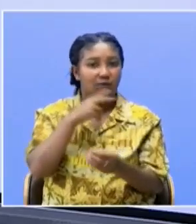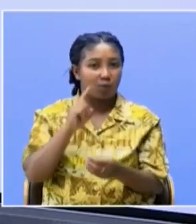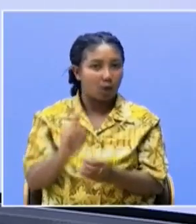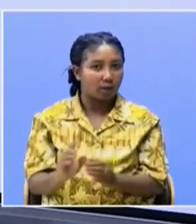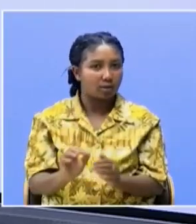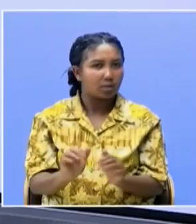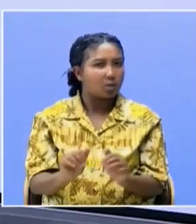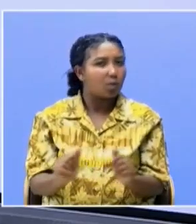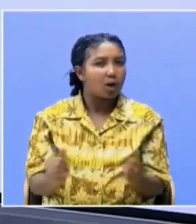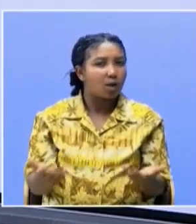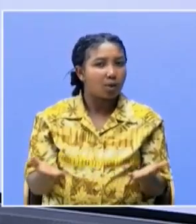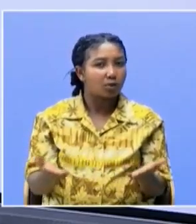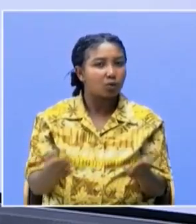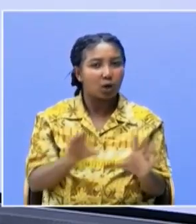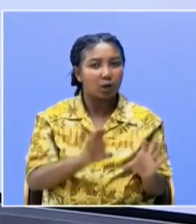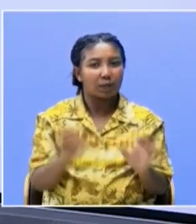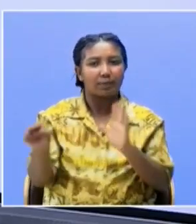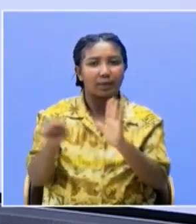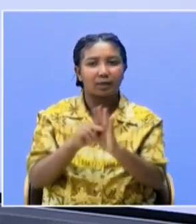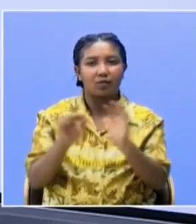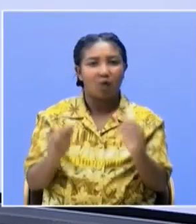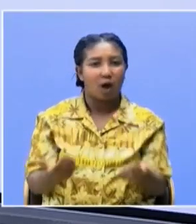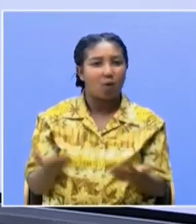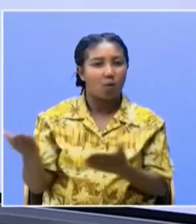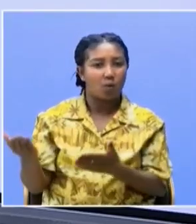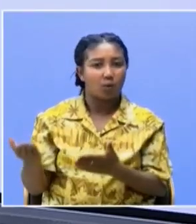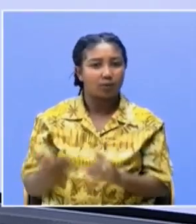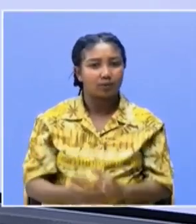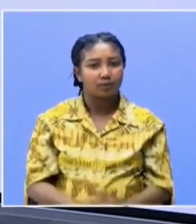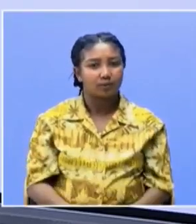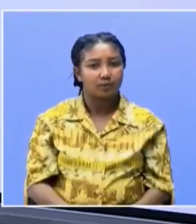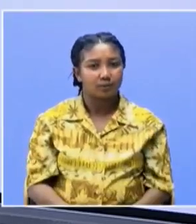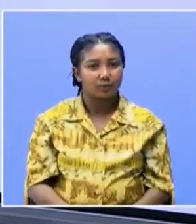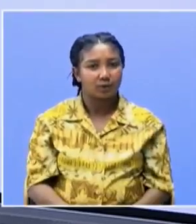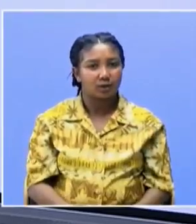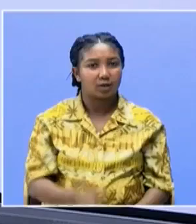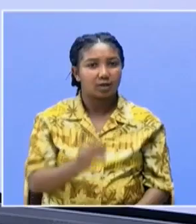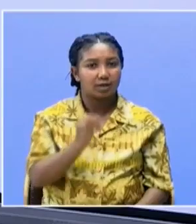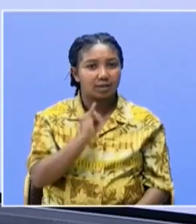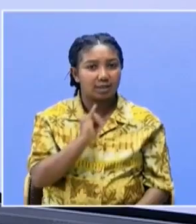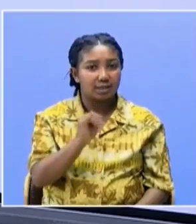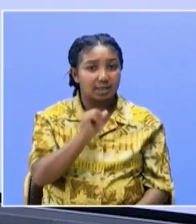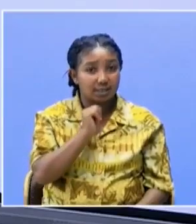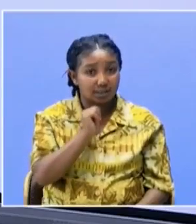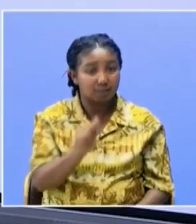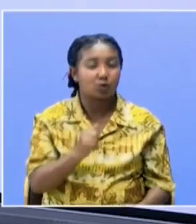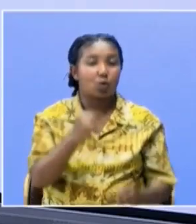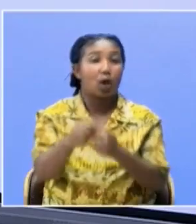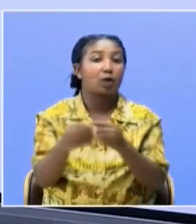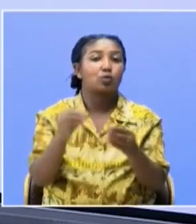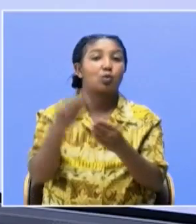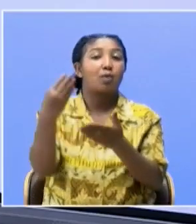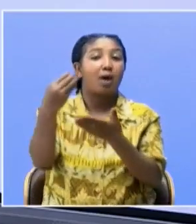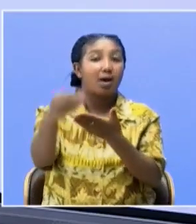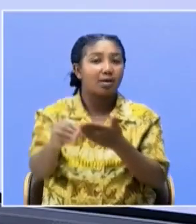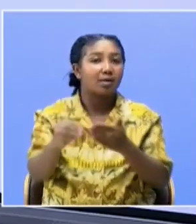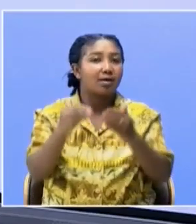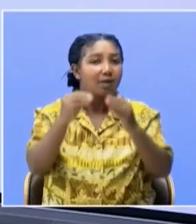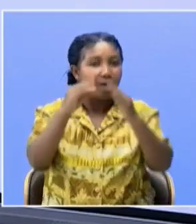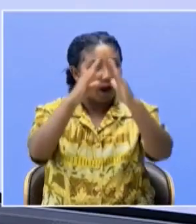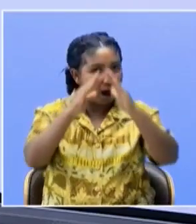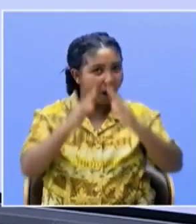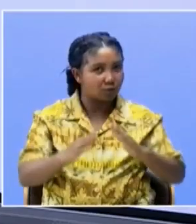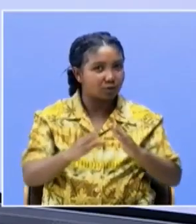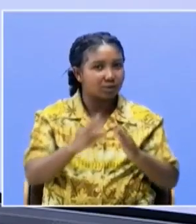How about when we make it negative? The sentence is here. He is not or he isn't going to buy a house. It